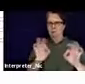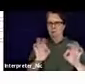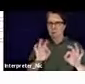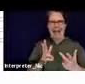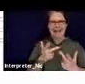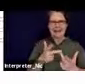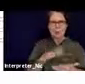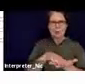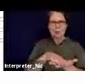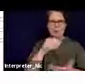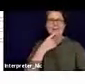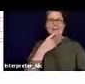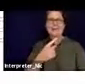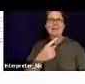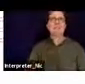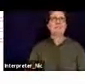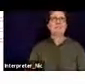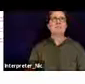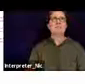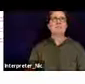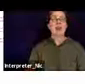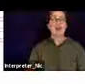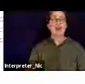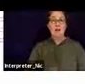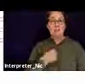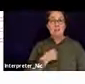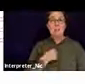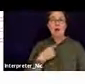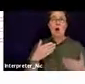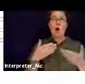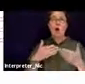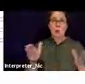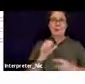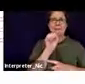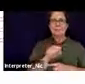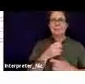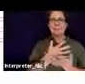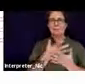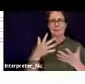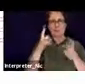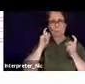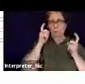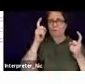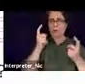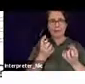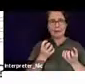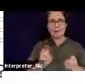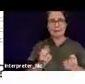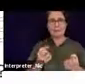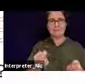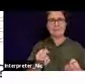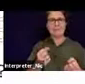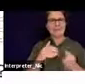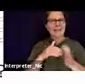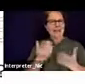you know, I am going to be open, but I'm really concerned to do it. So let's have a look at what these